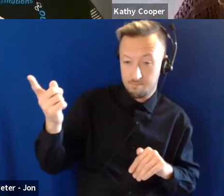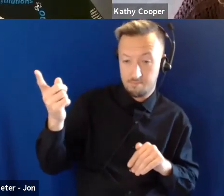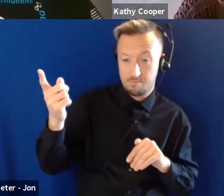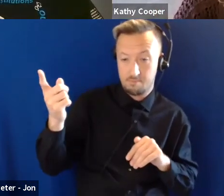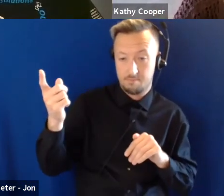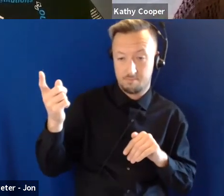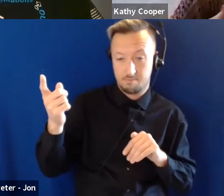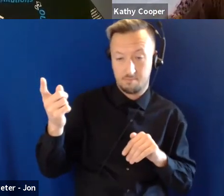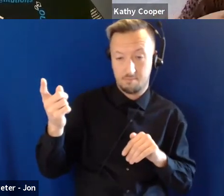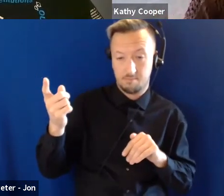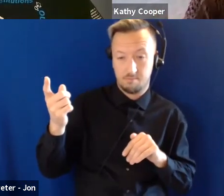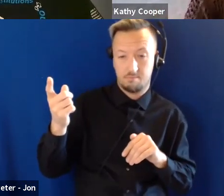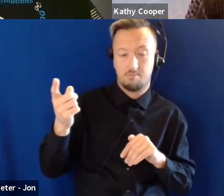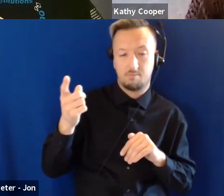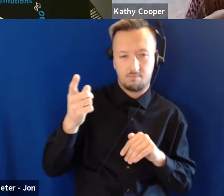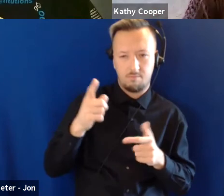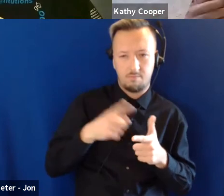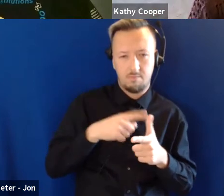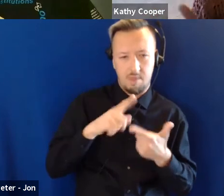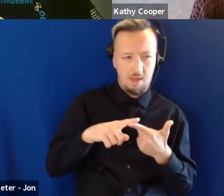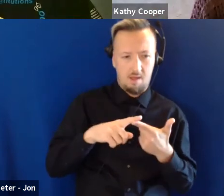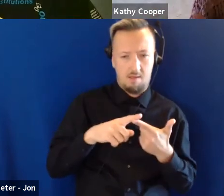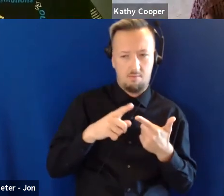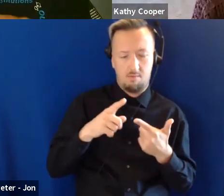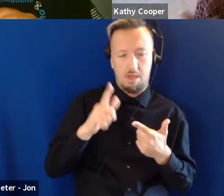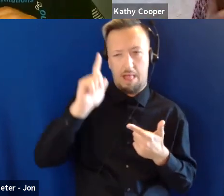in Kansas, that I have the centers do